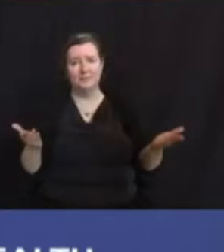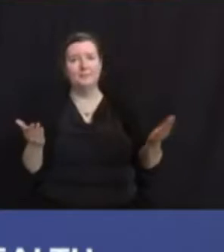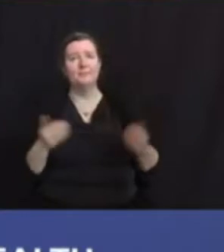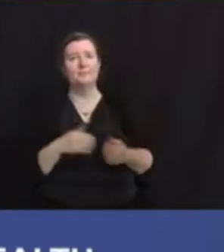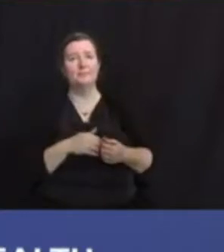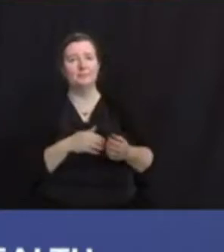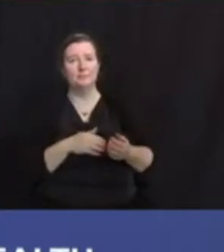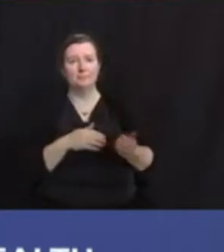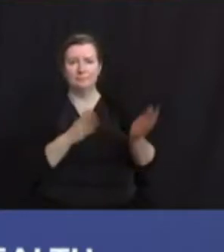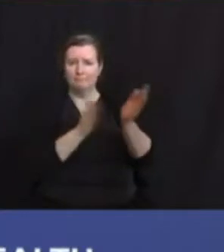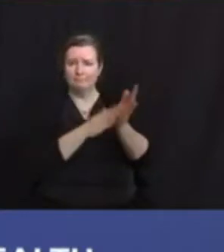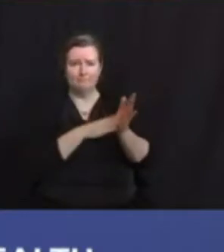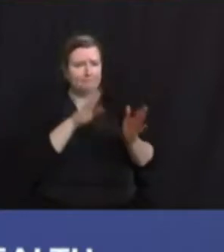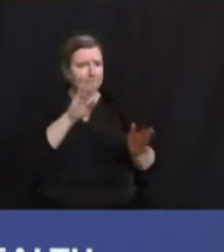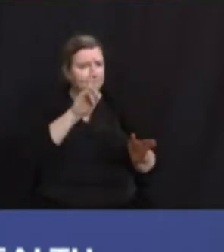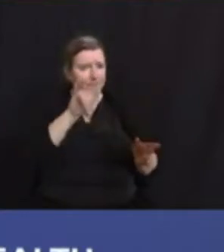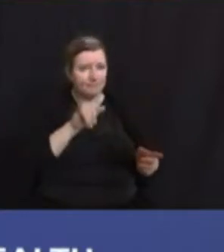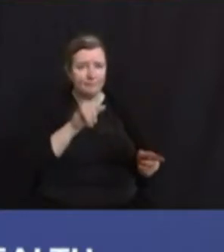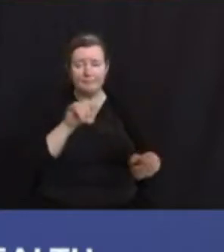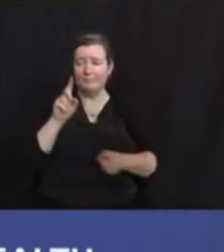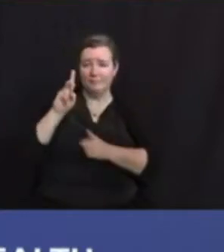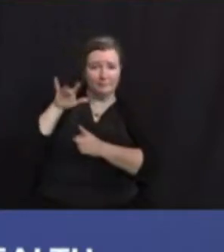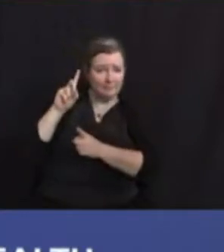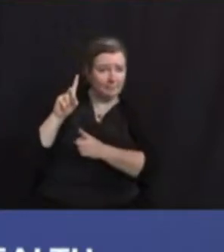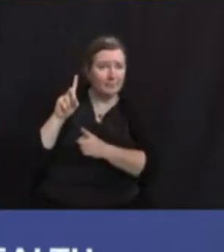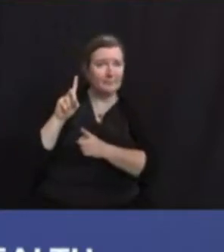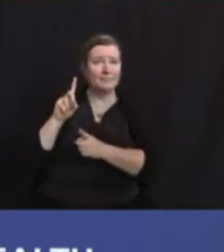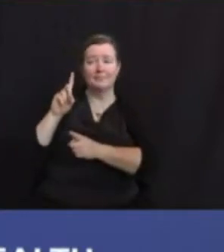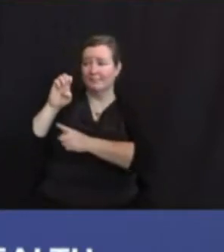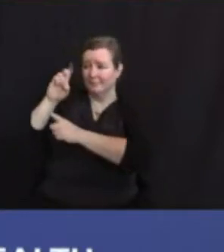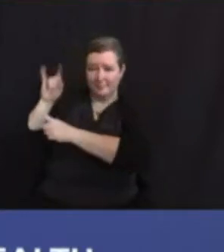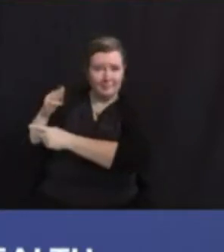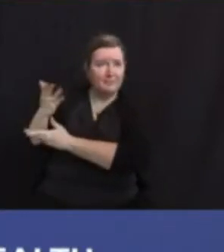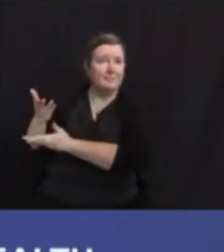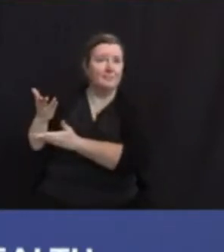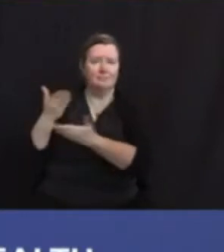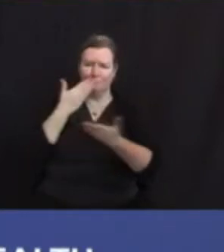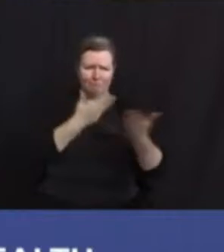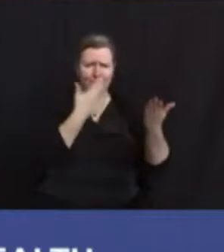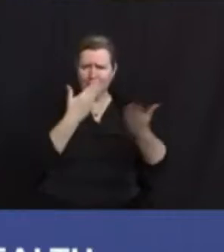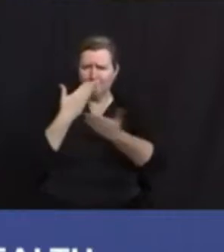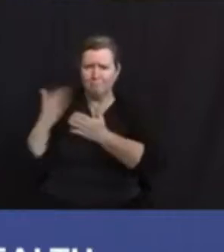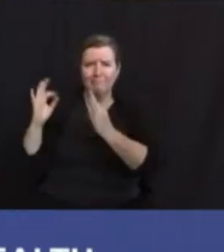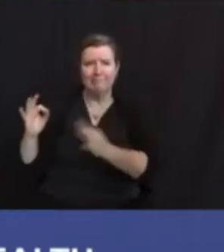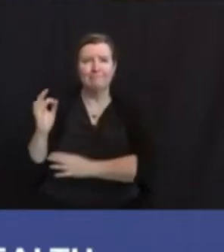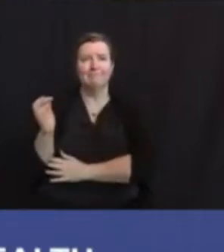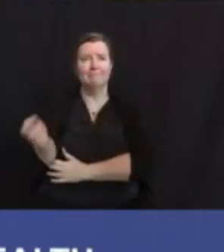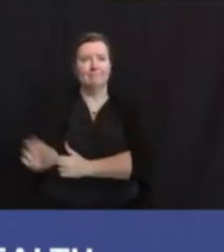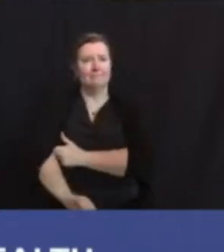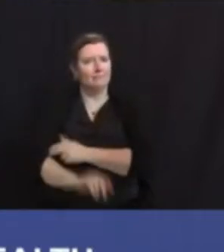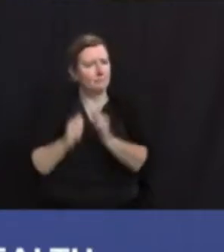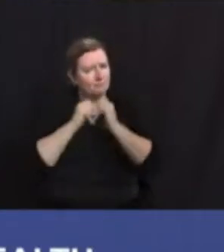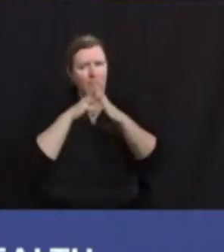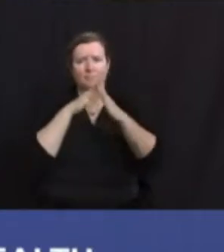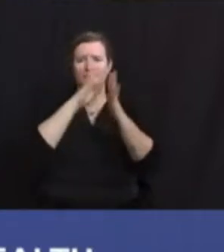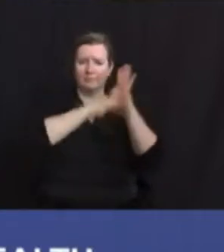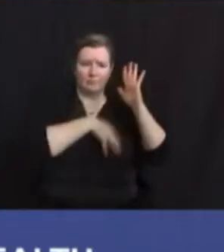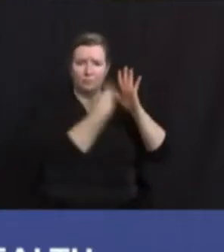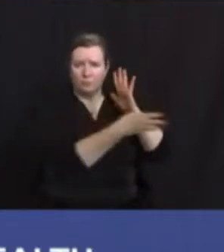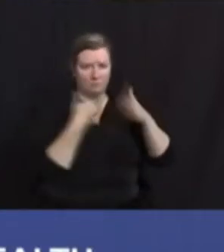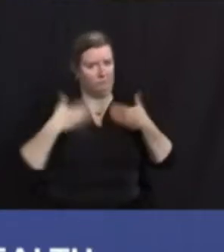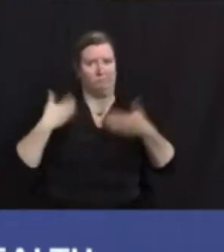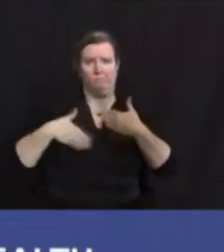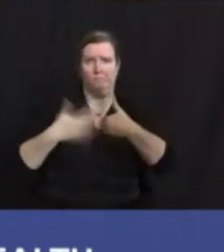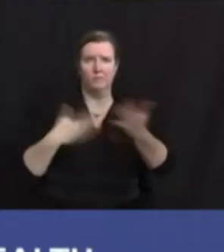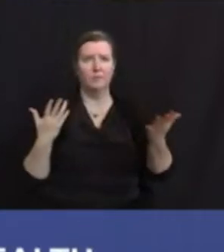and their team a big thank you for that. And then they started scheduling them, and they're now finally picking